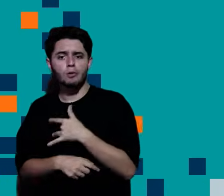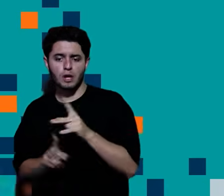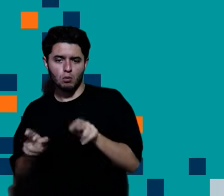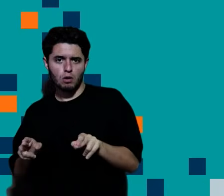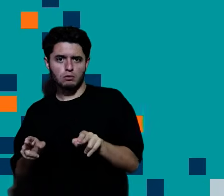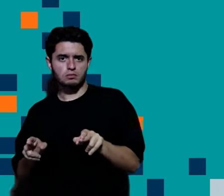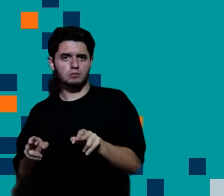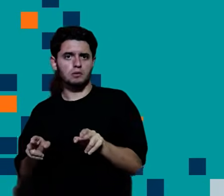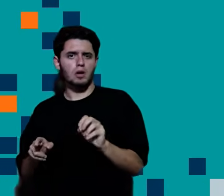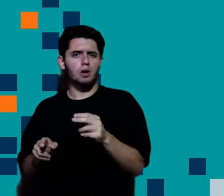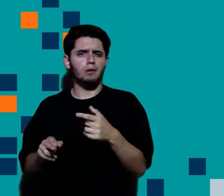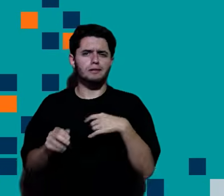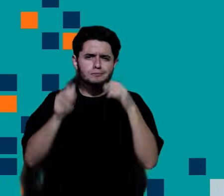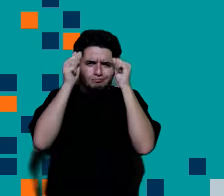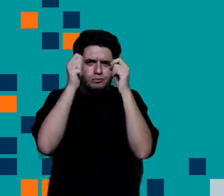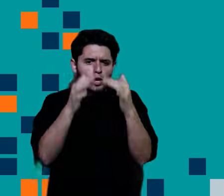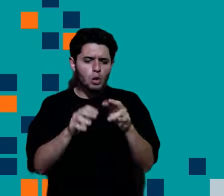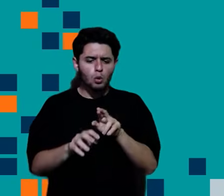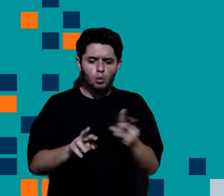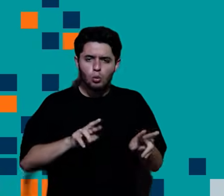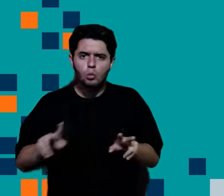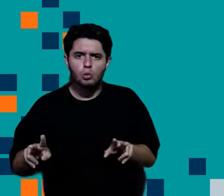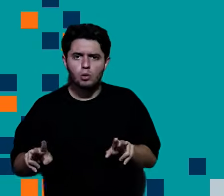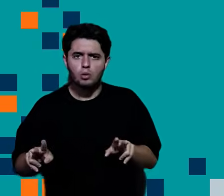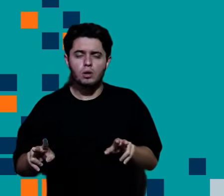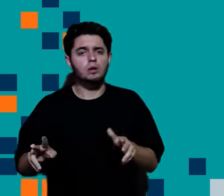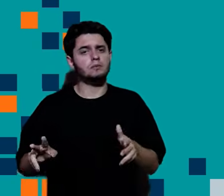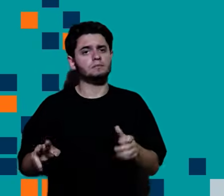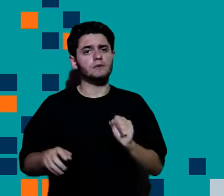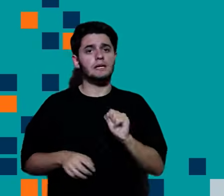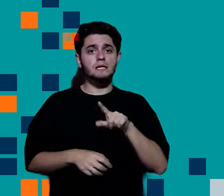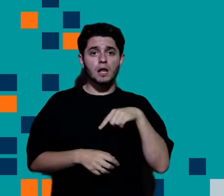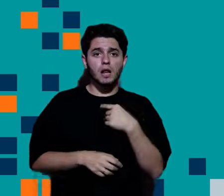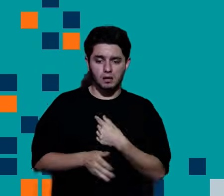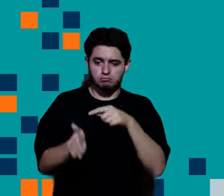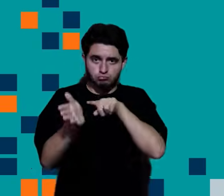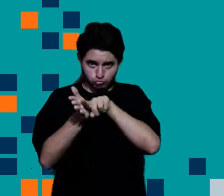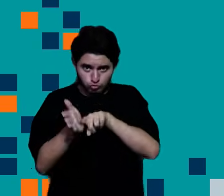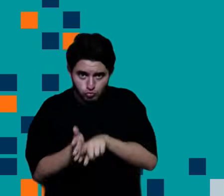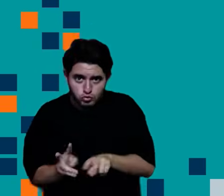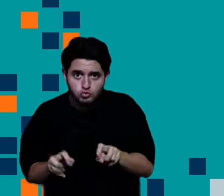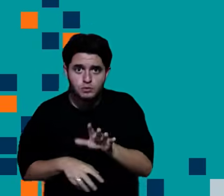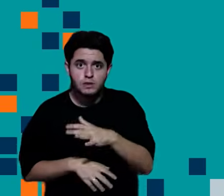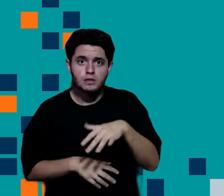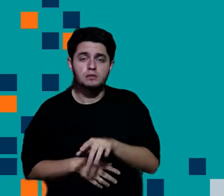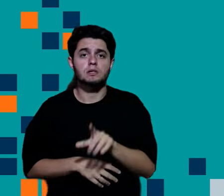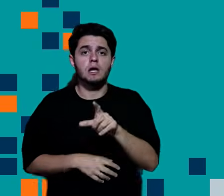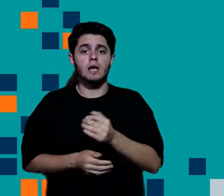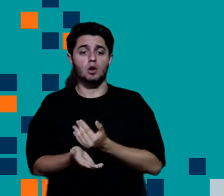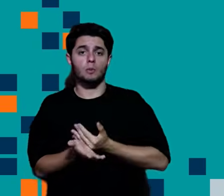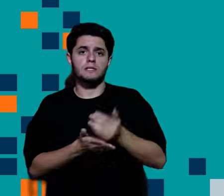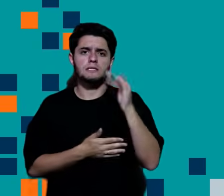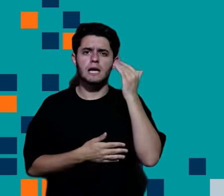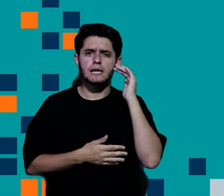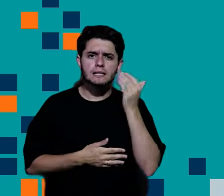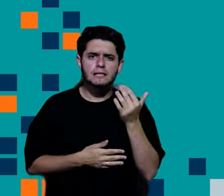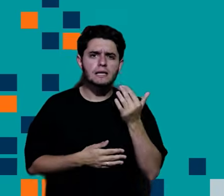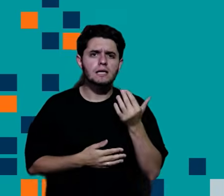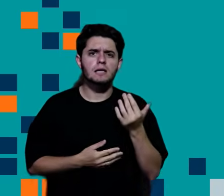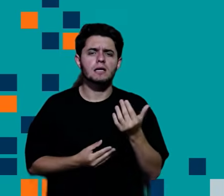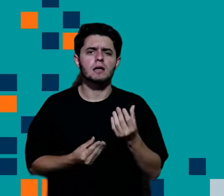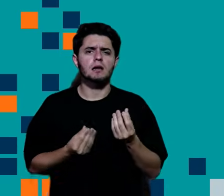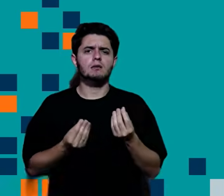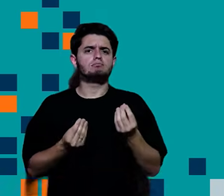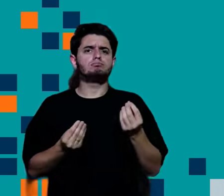they fundamentally different? And if we get into that, then what we need to do is begin to understand what